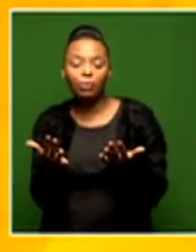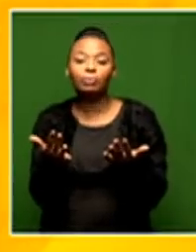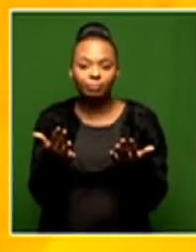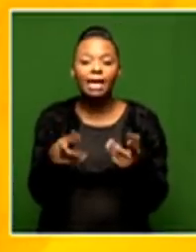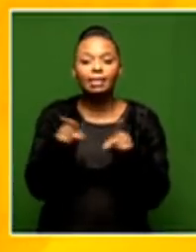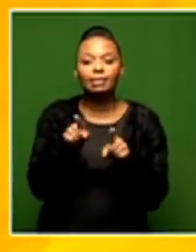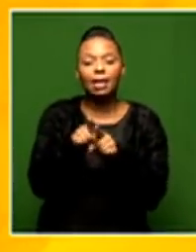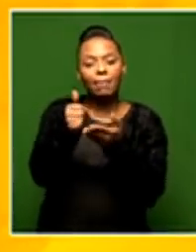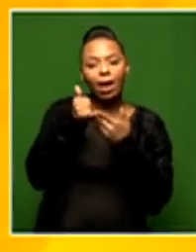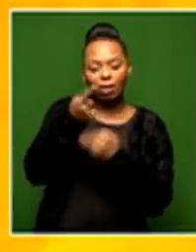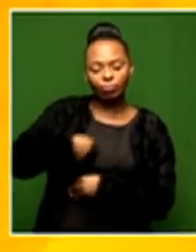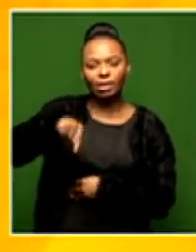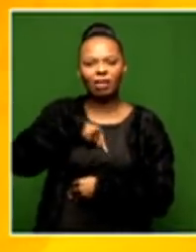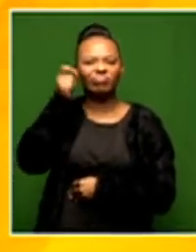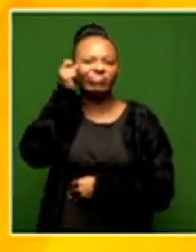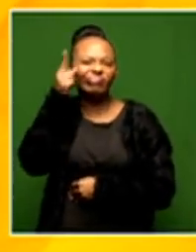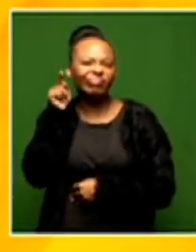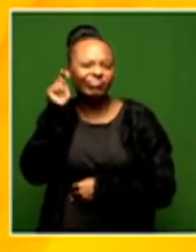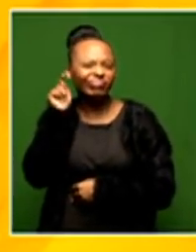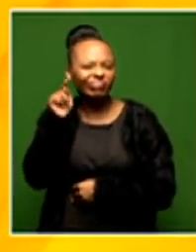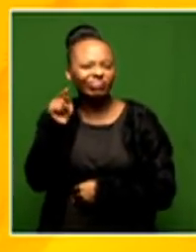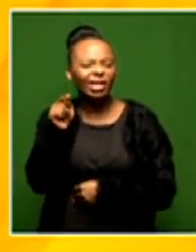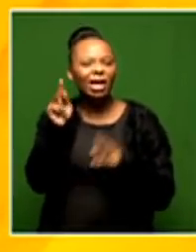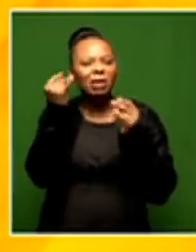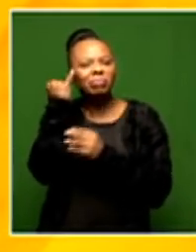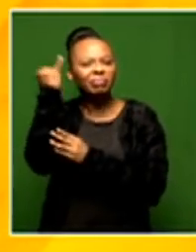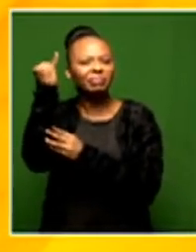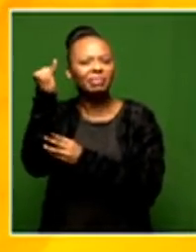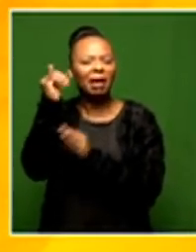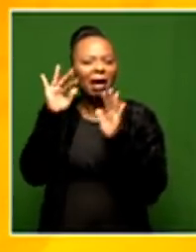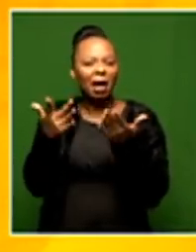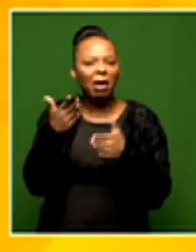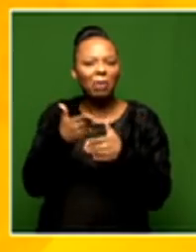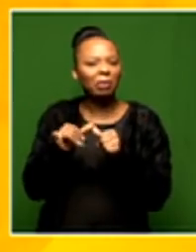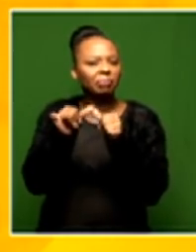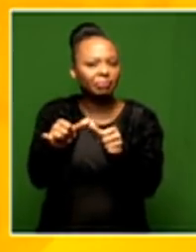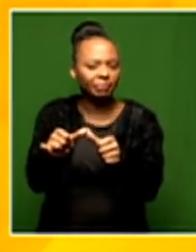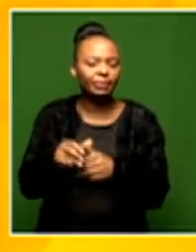also just helping us understand exactly how this is going to work. And we're going to take a quick break.